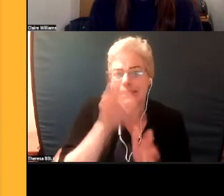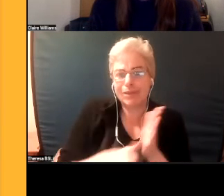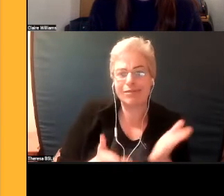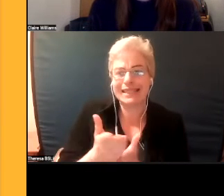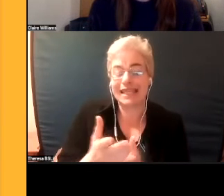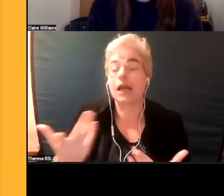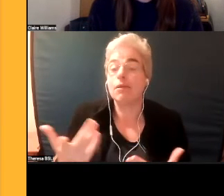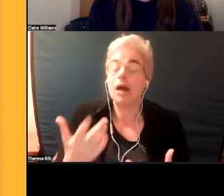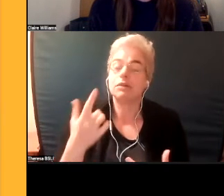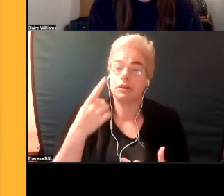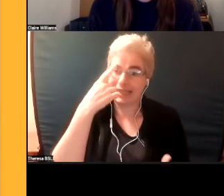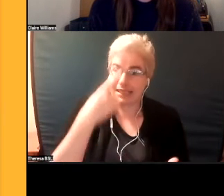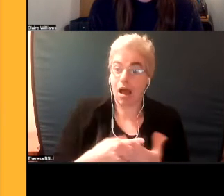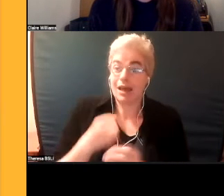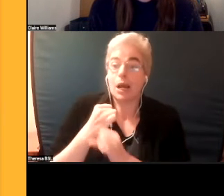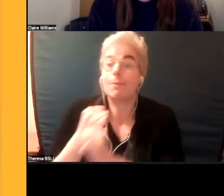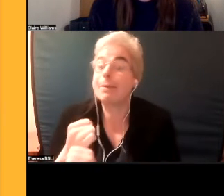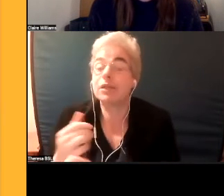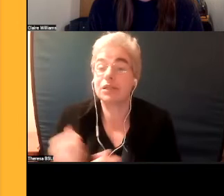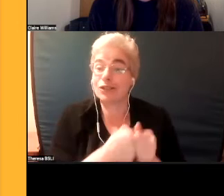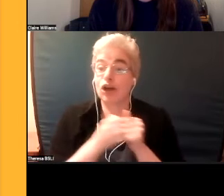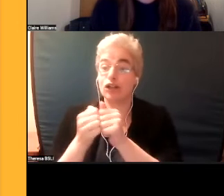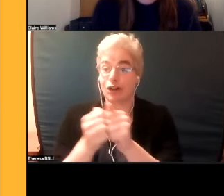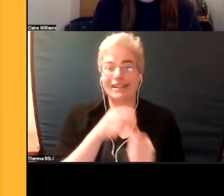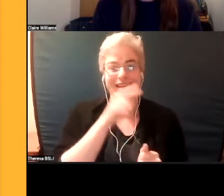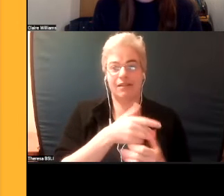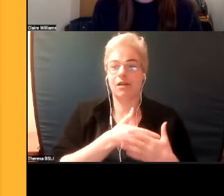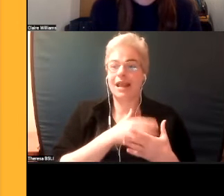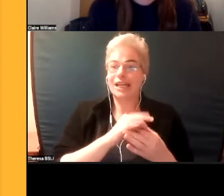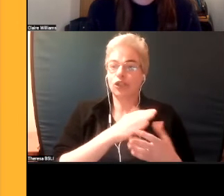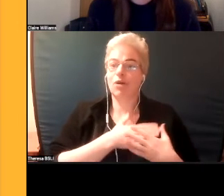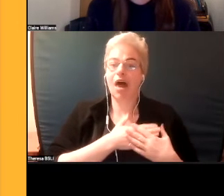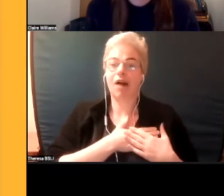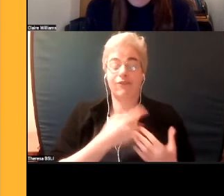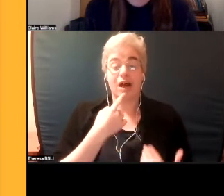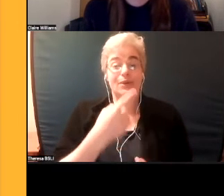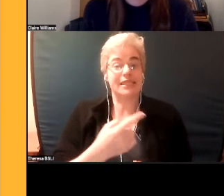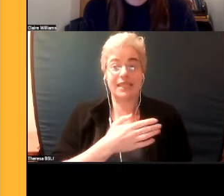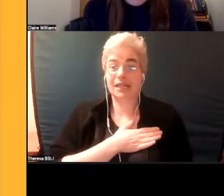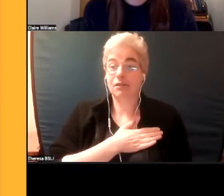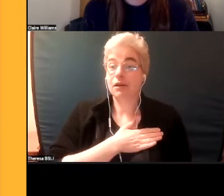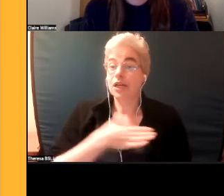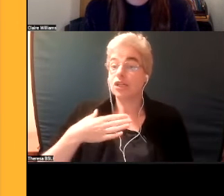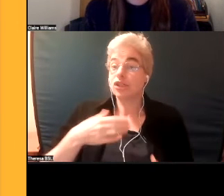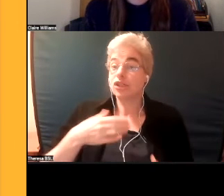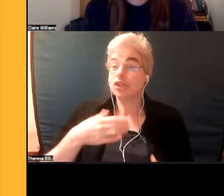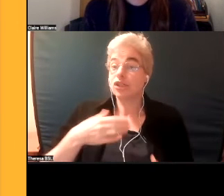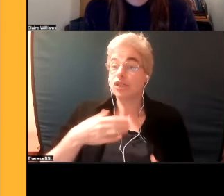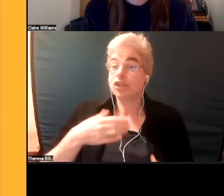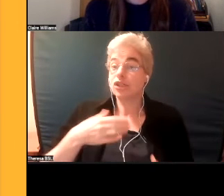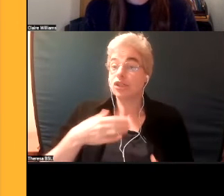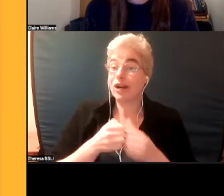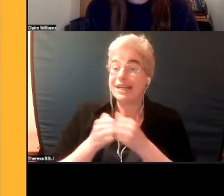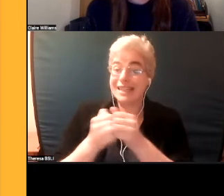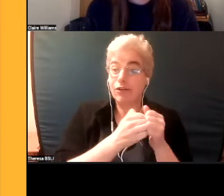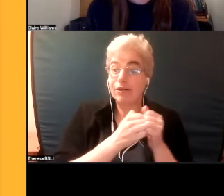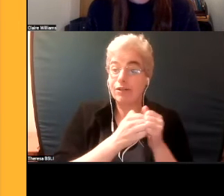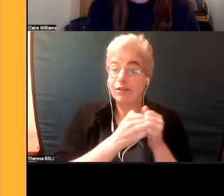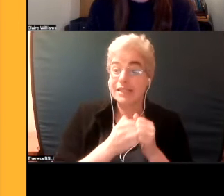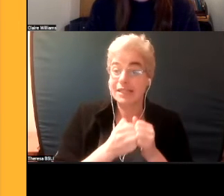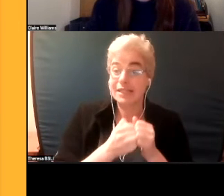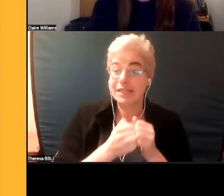solidarity as a commitment to love. I would argue that solidarity doesn't require us to experience the world in the same way, but rather to